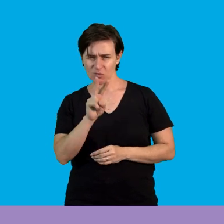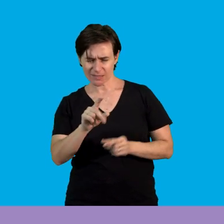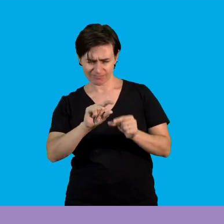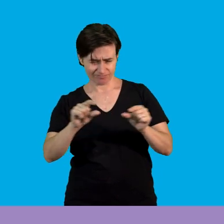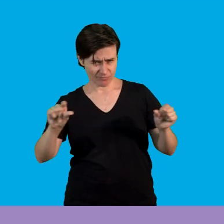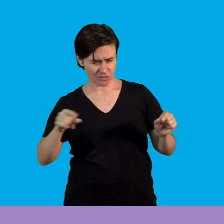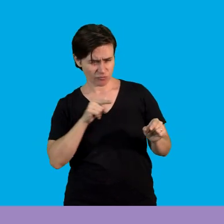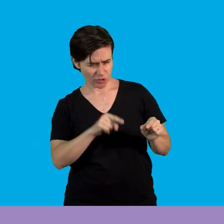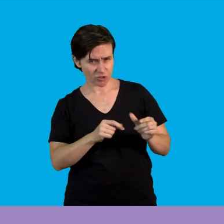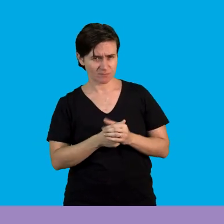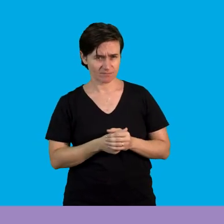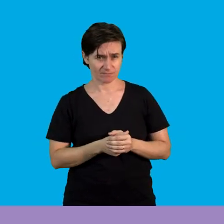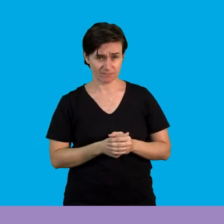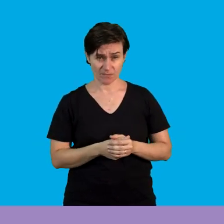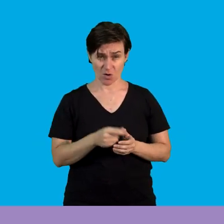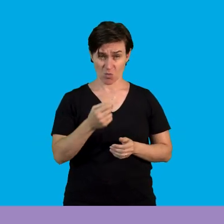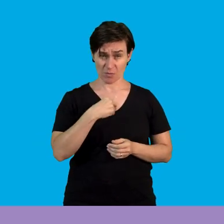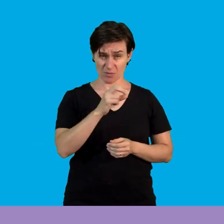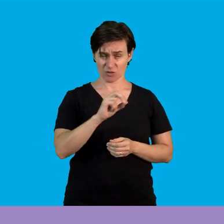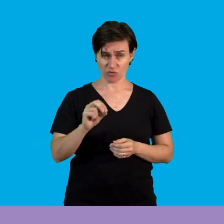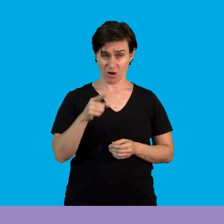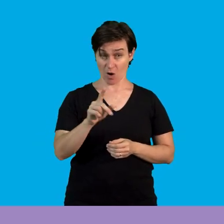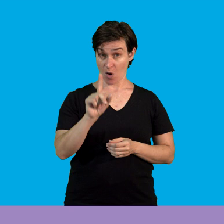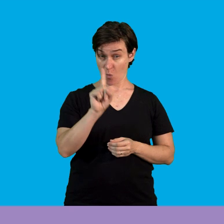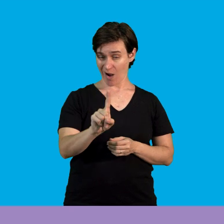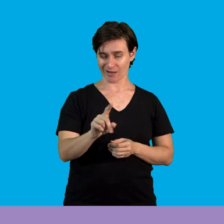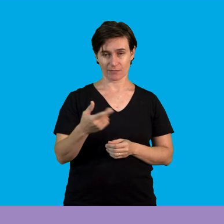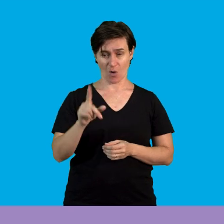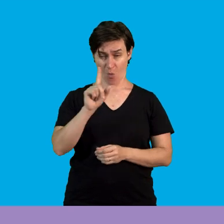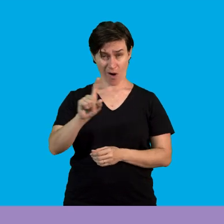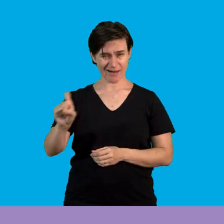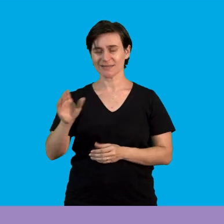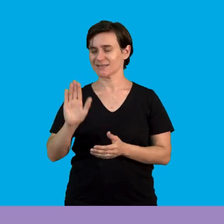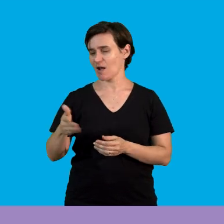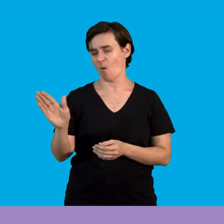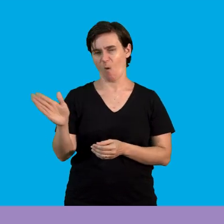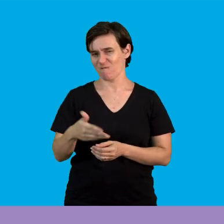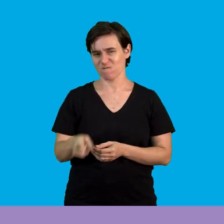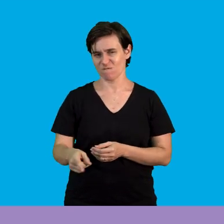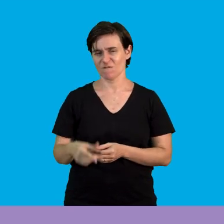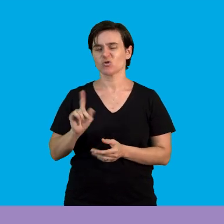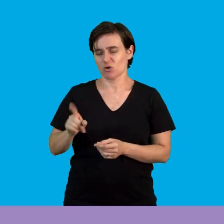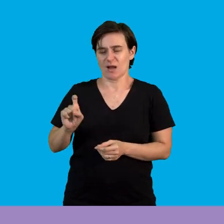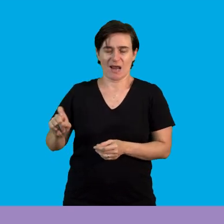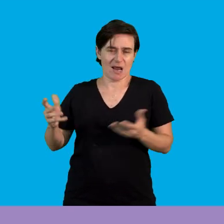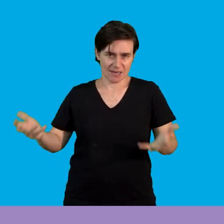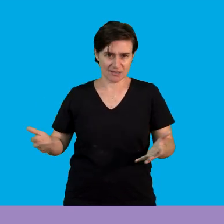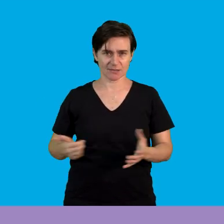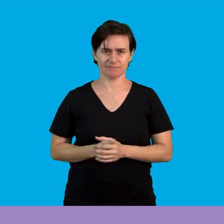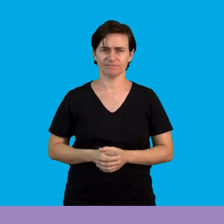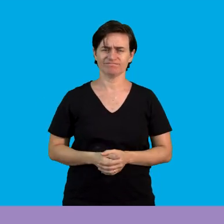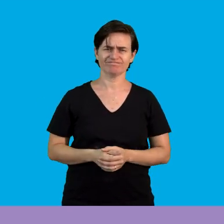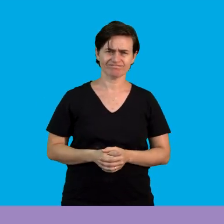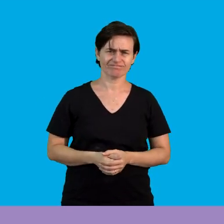Look at the expression again. We do not write 1 in front of x as a